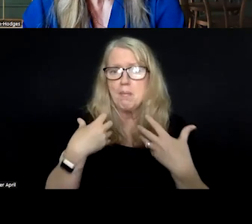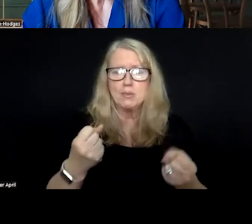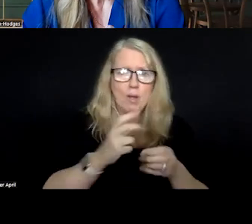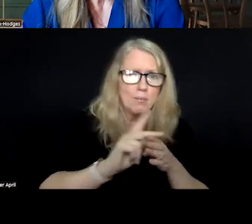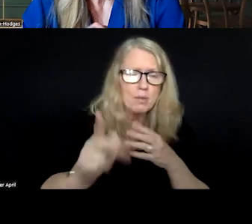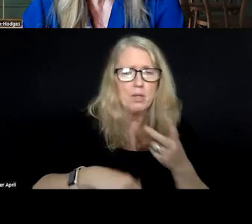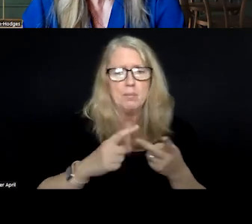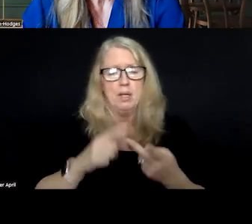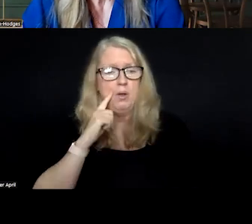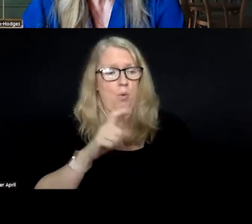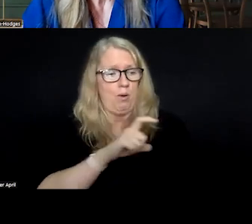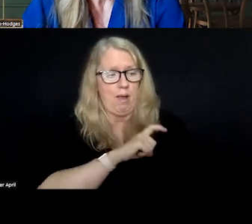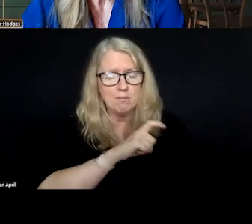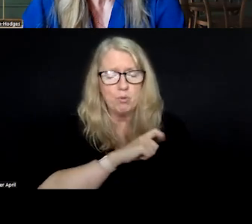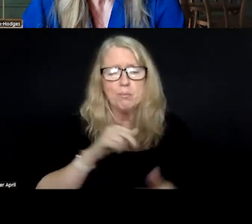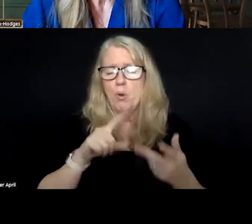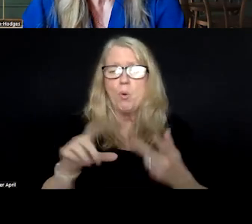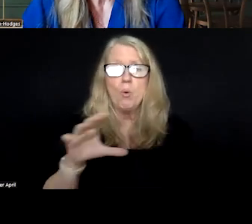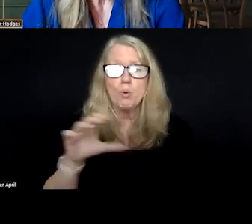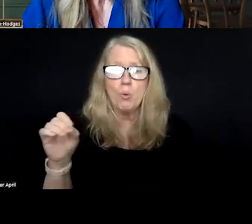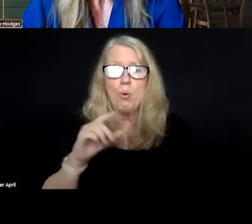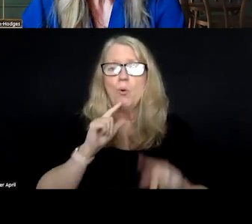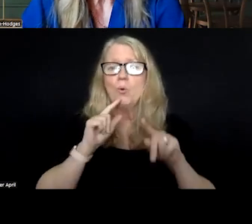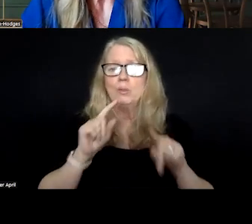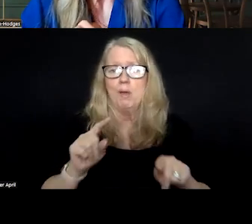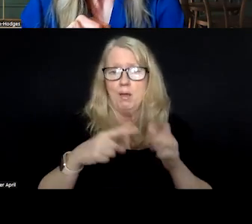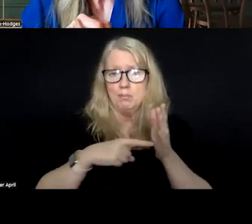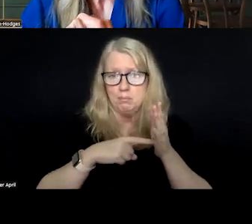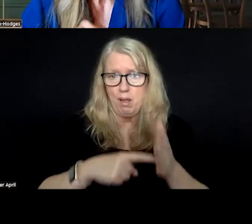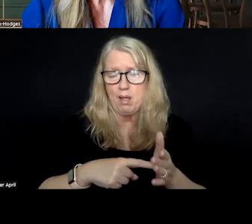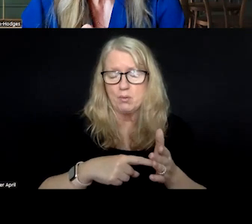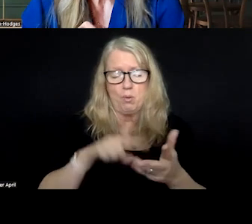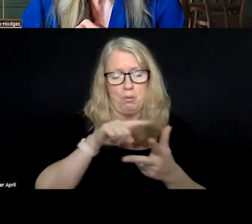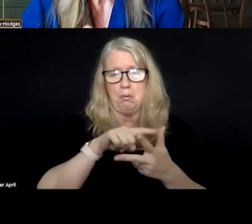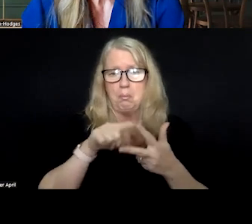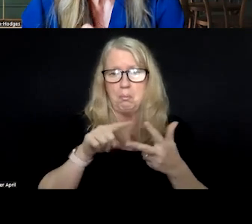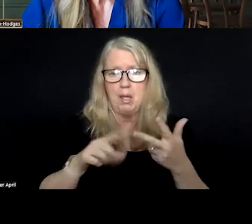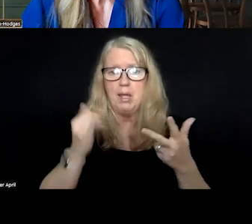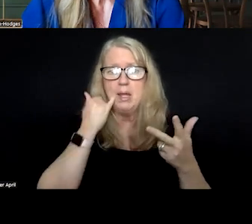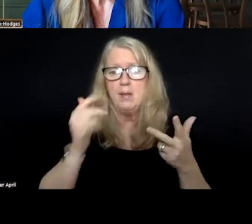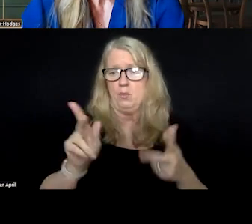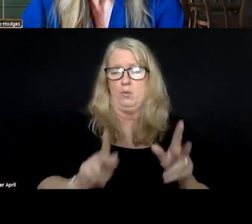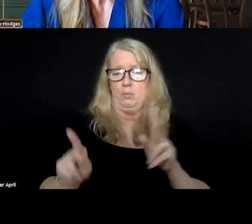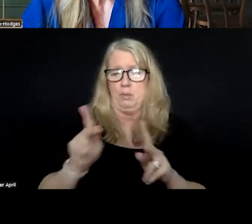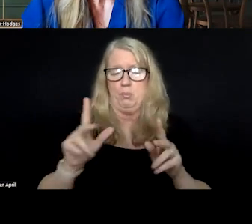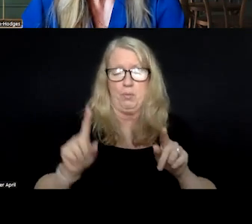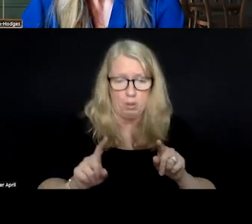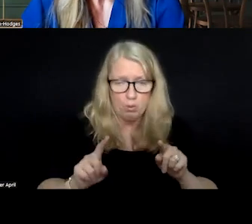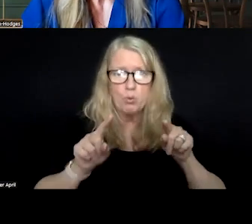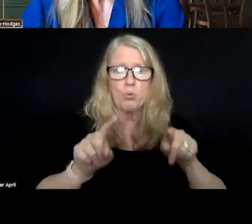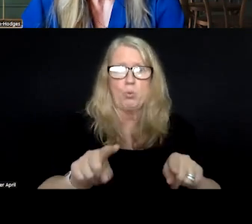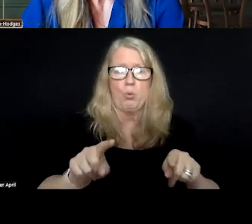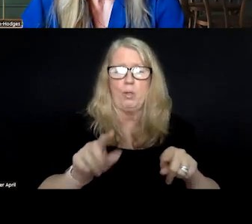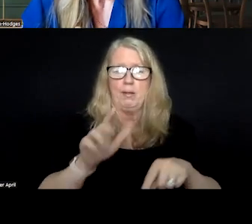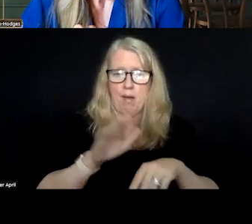law enforcement officer, or a co-response model, that there are persons who are going to the scene